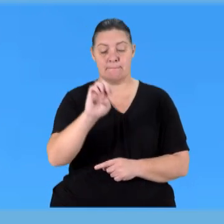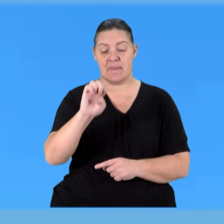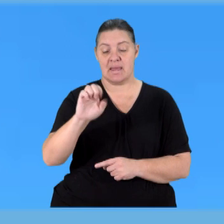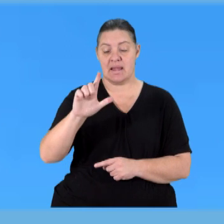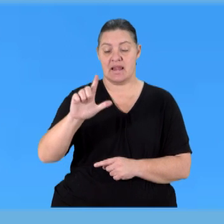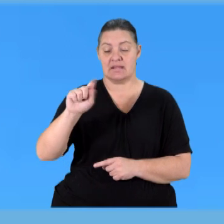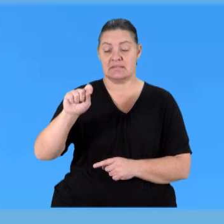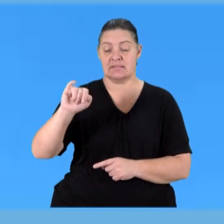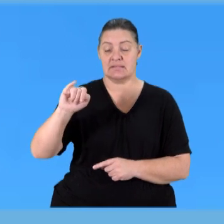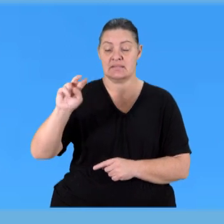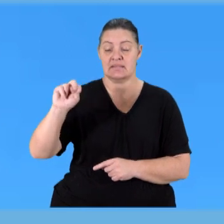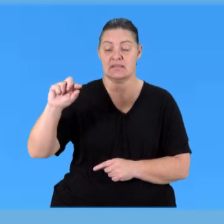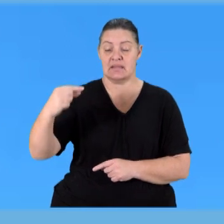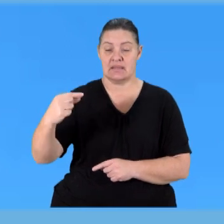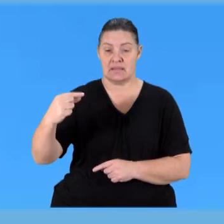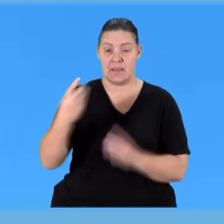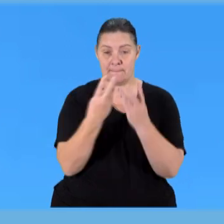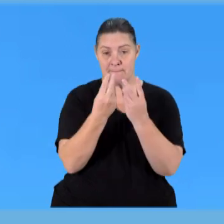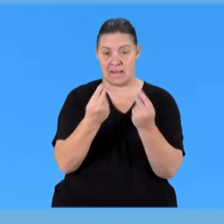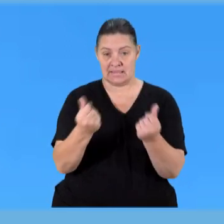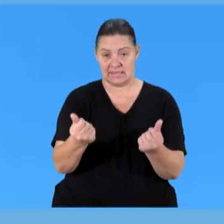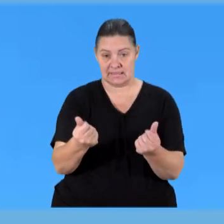is melting.